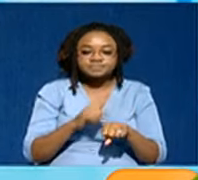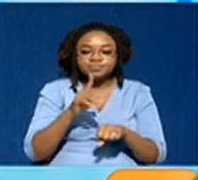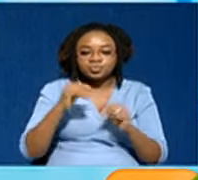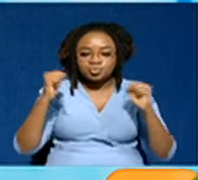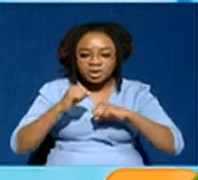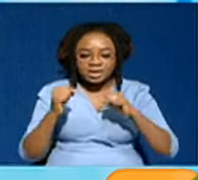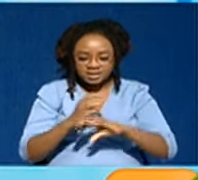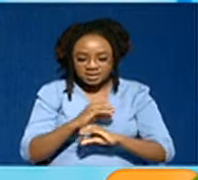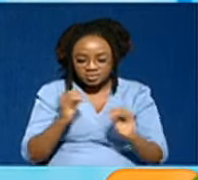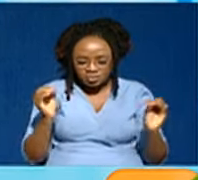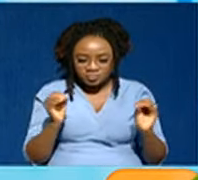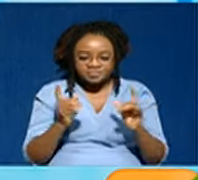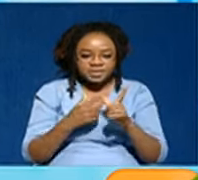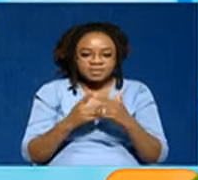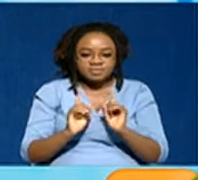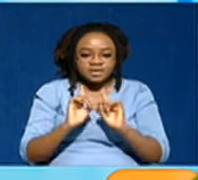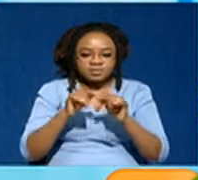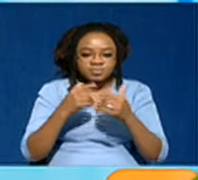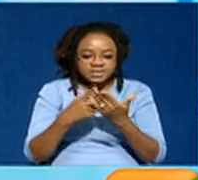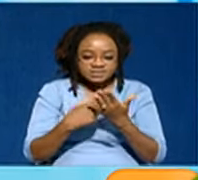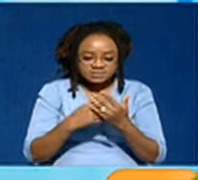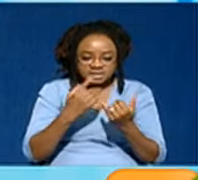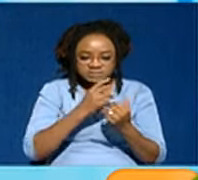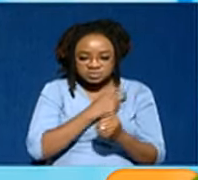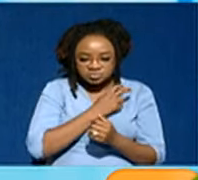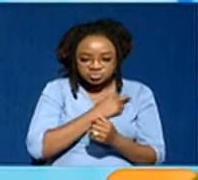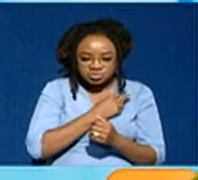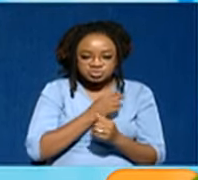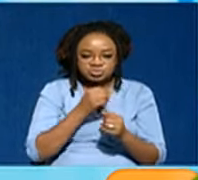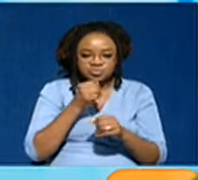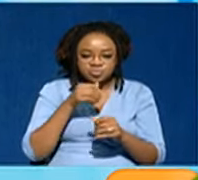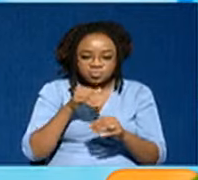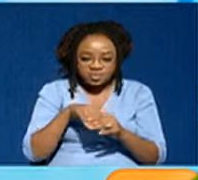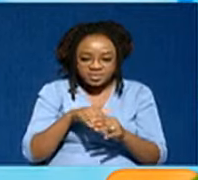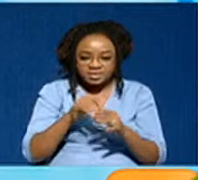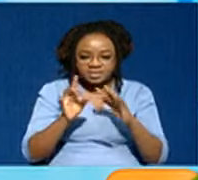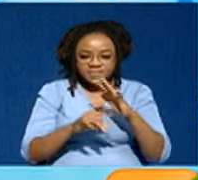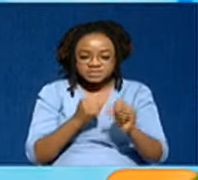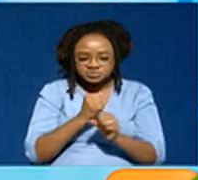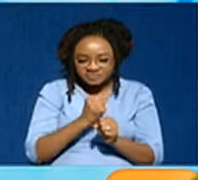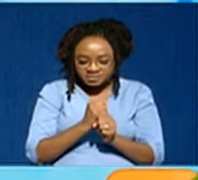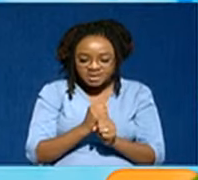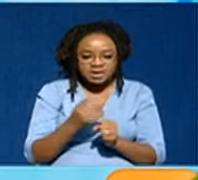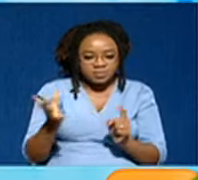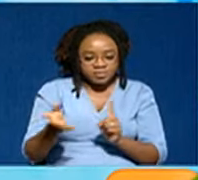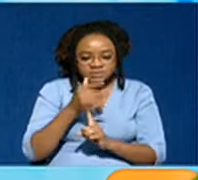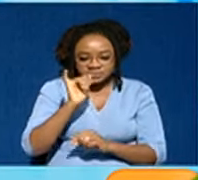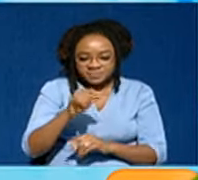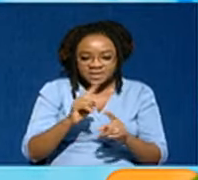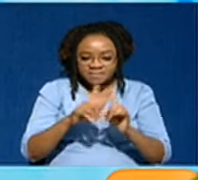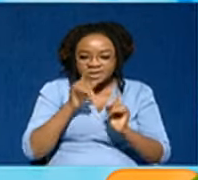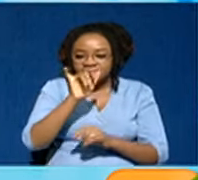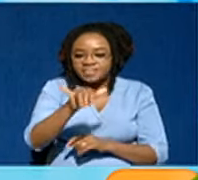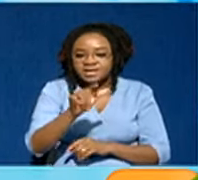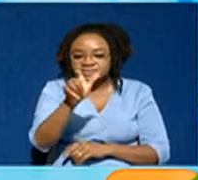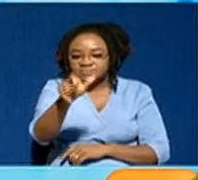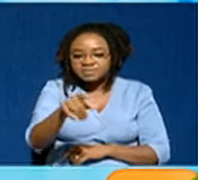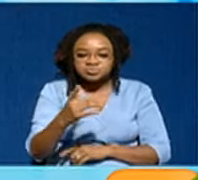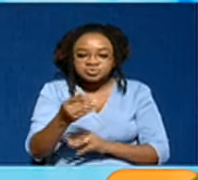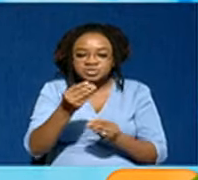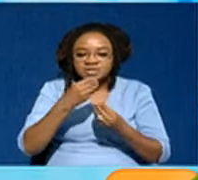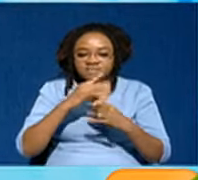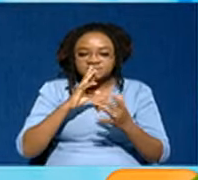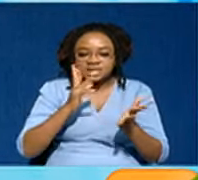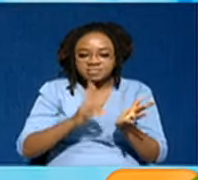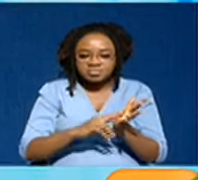agree, then you go for conciliation under the Ministry of Labor. We did that, and the conciliator gave a report